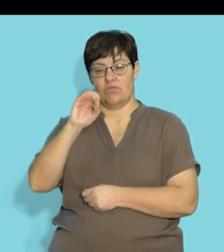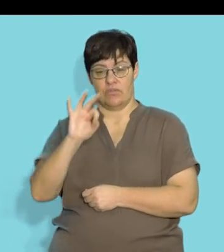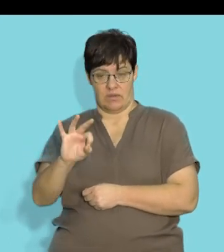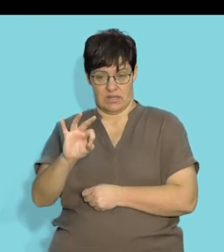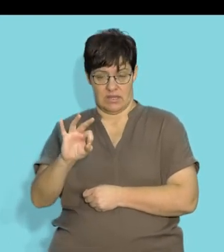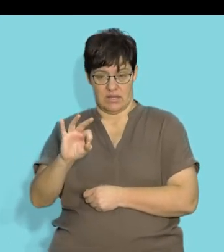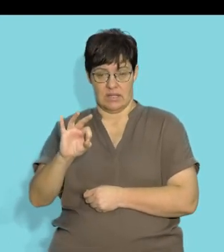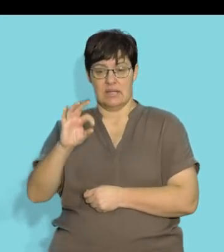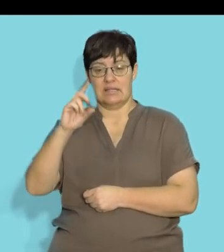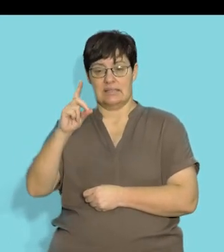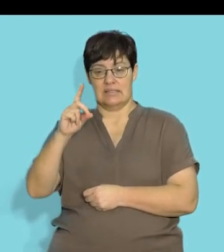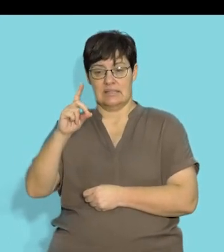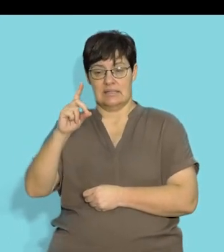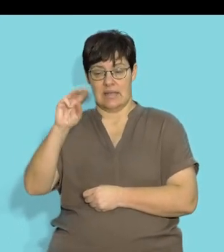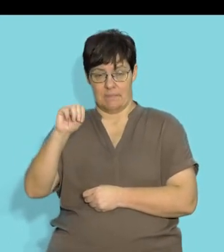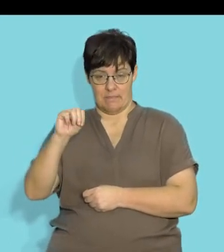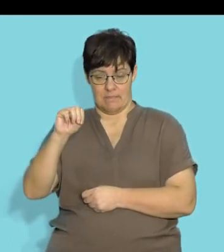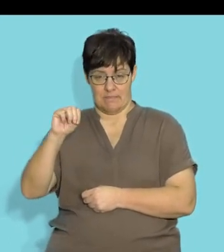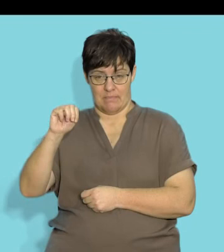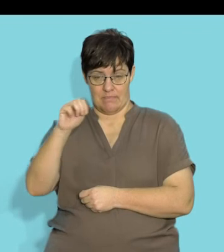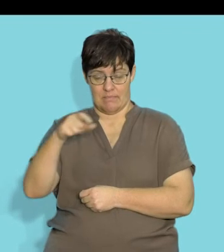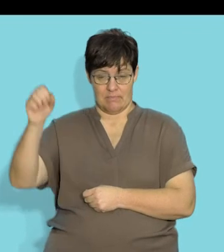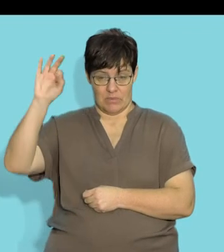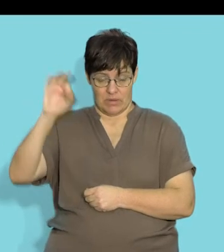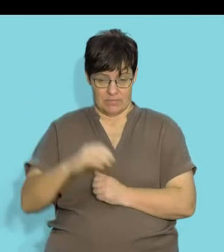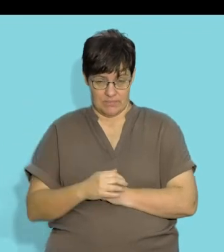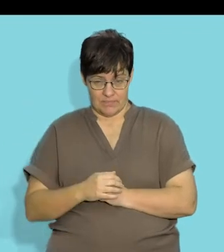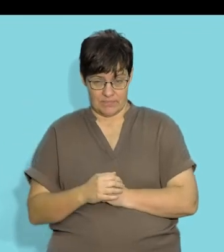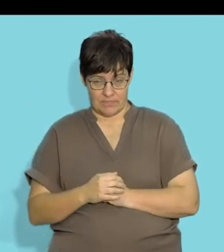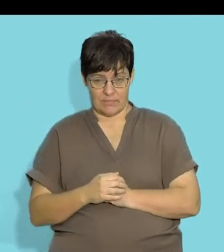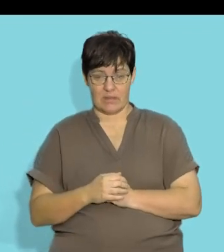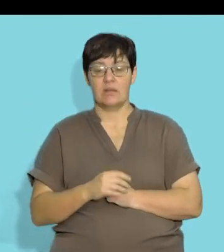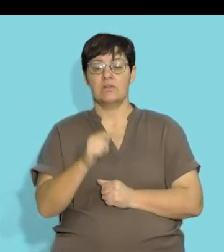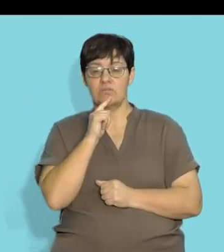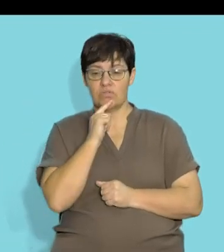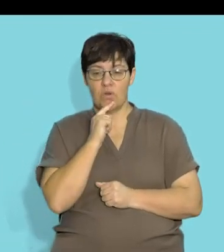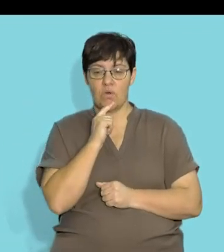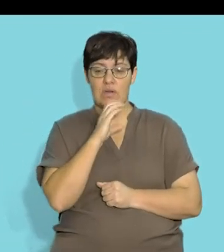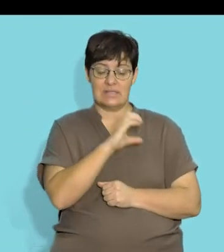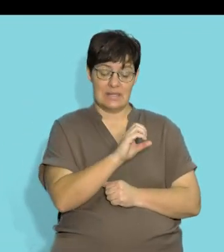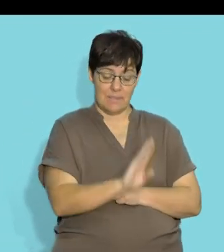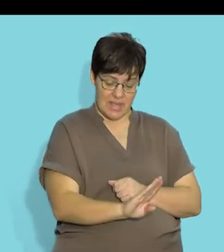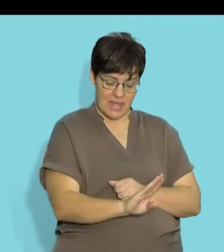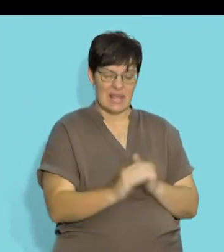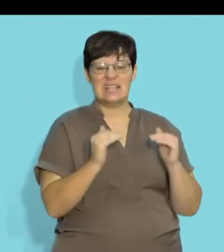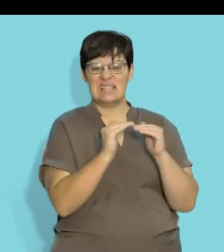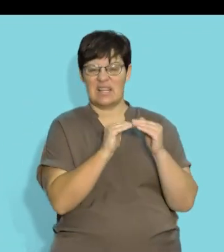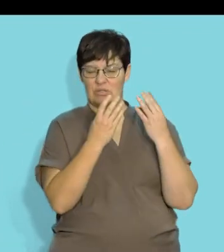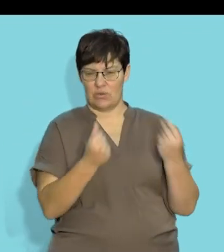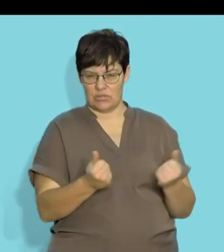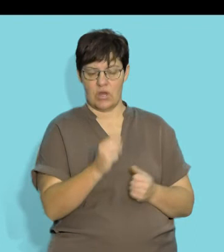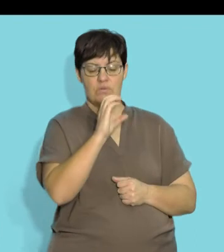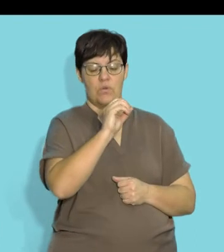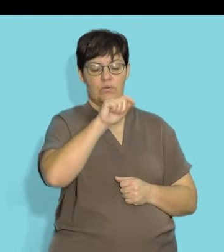0.03 cubic decimeters, okay? And then the concentration of the base, which is a standard solution in this case,